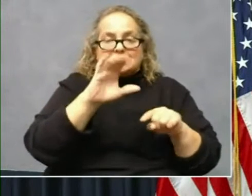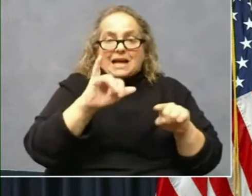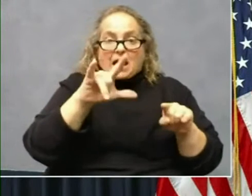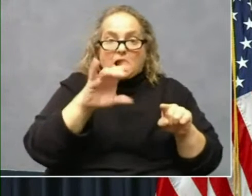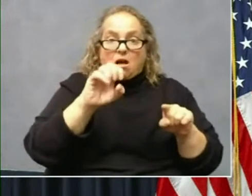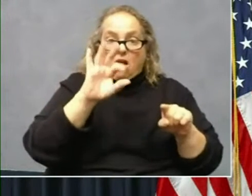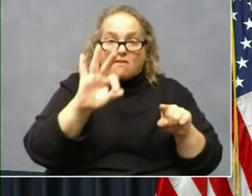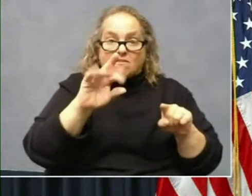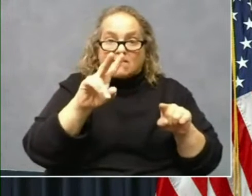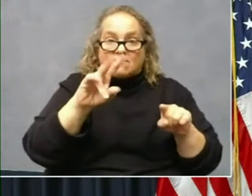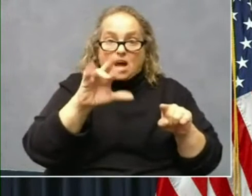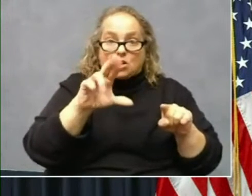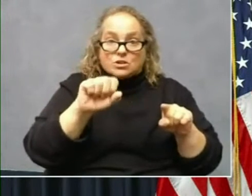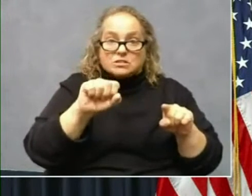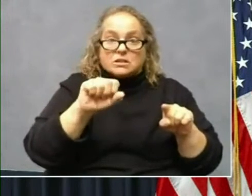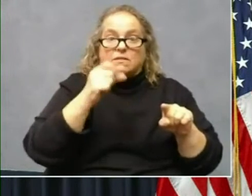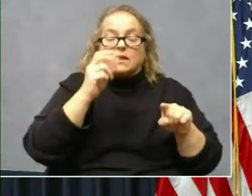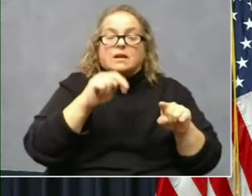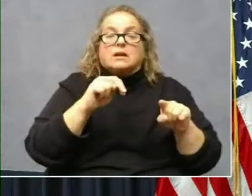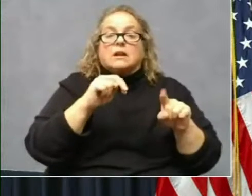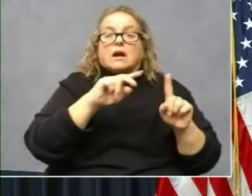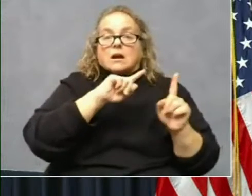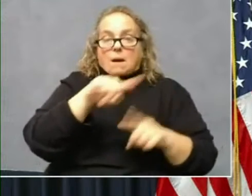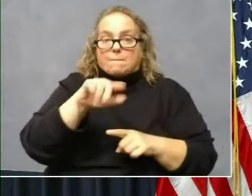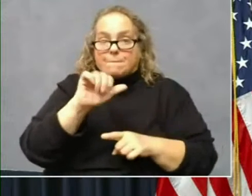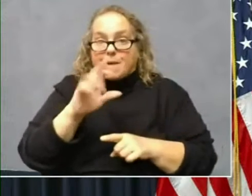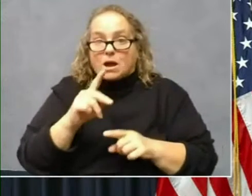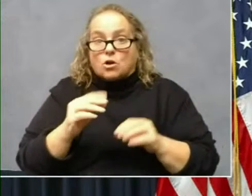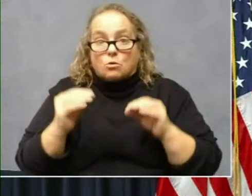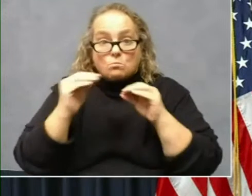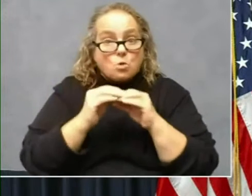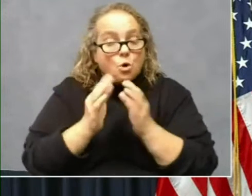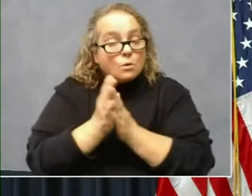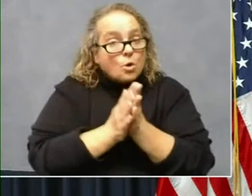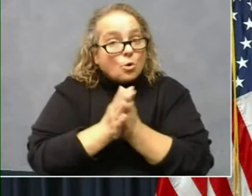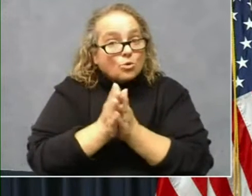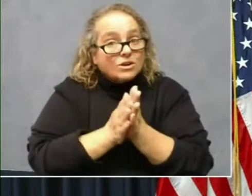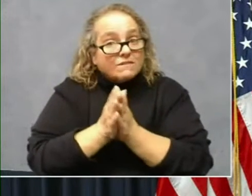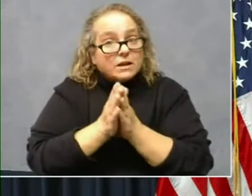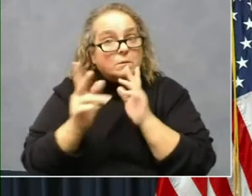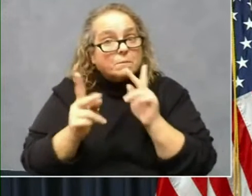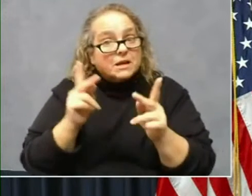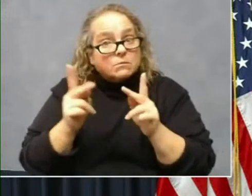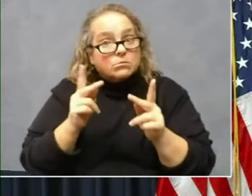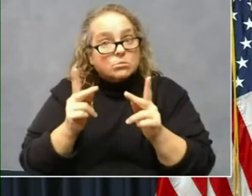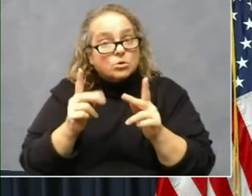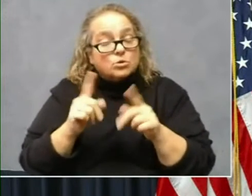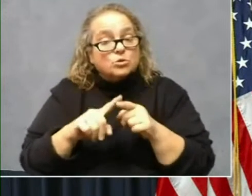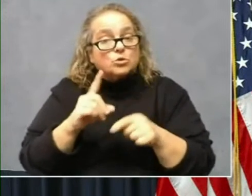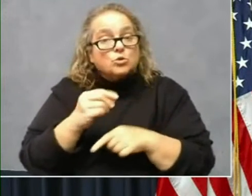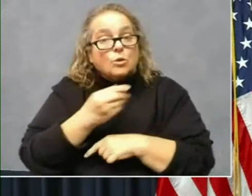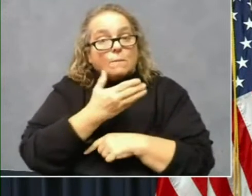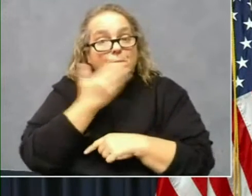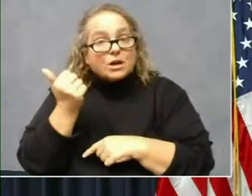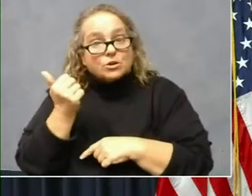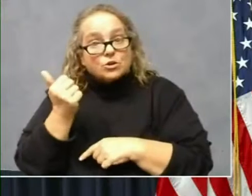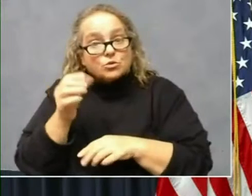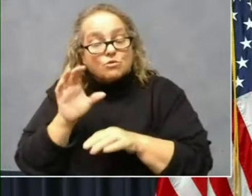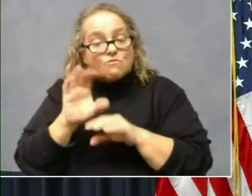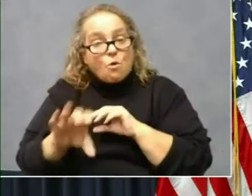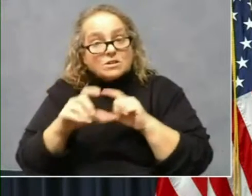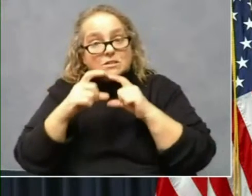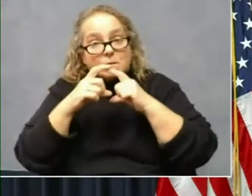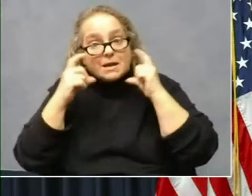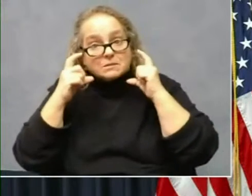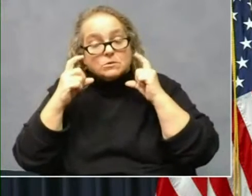back more motivated. And certainly we hope to see more motivated to enforce that mask mandate. We saw that that